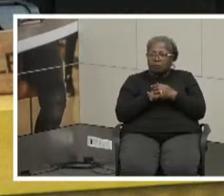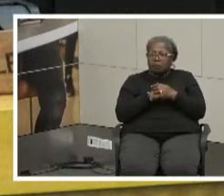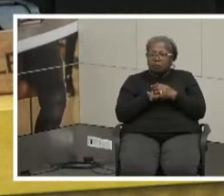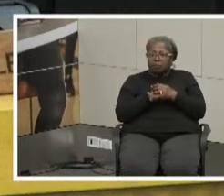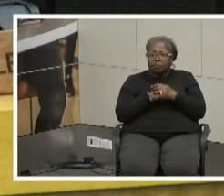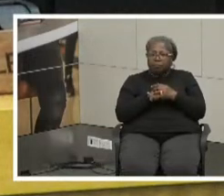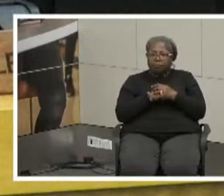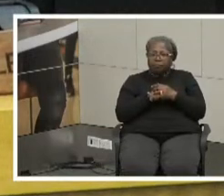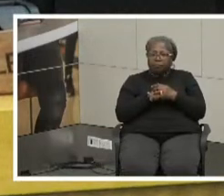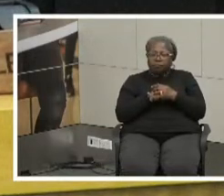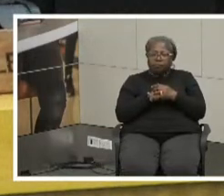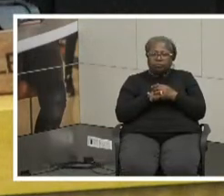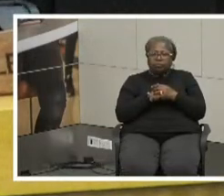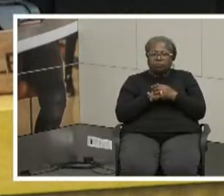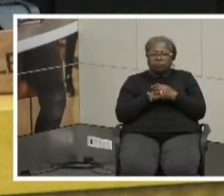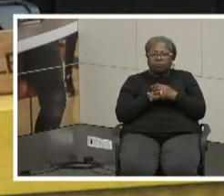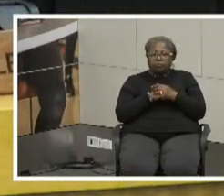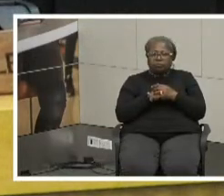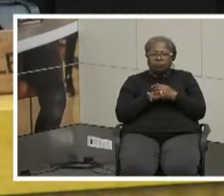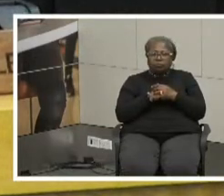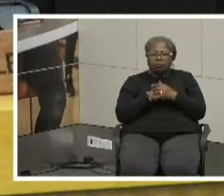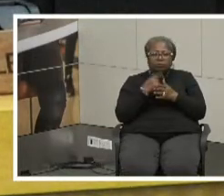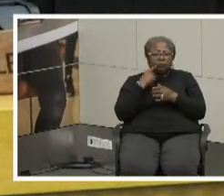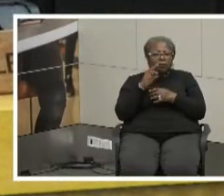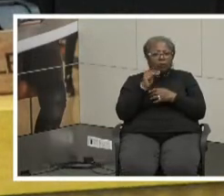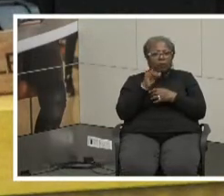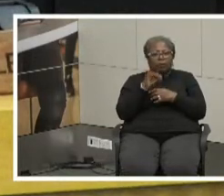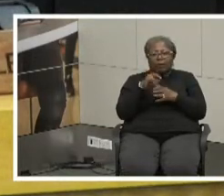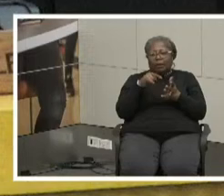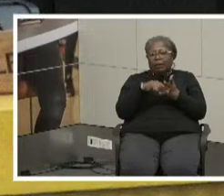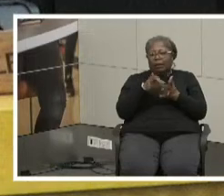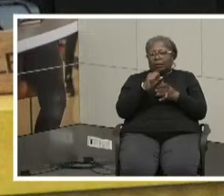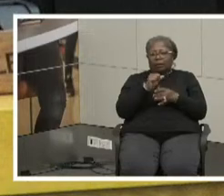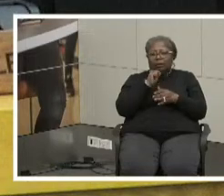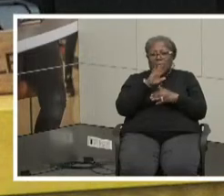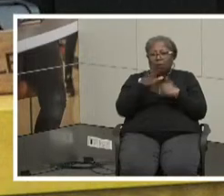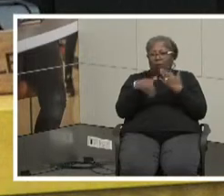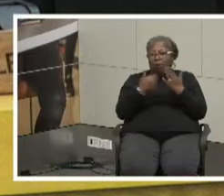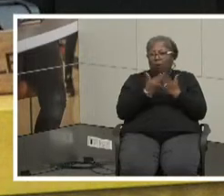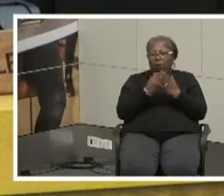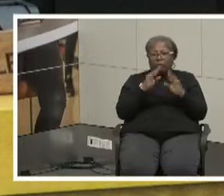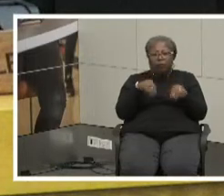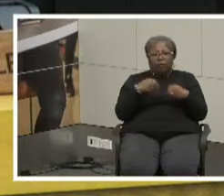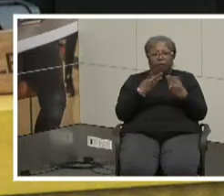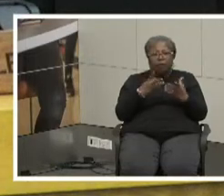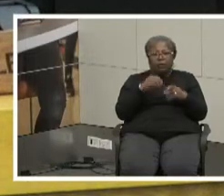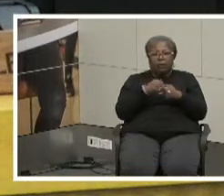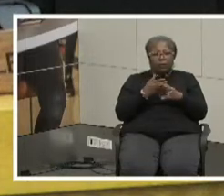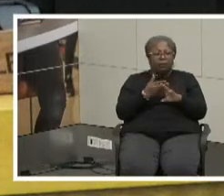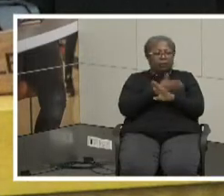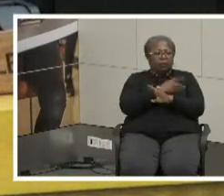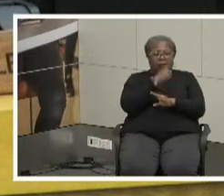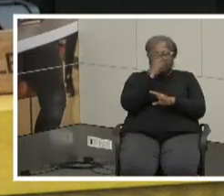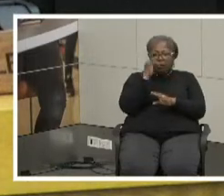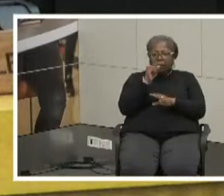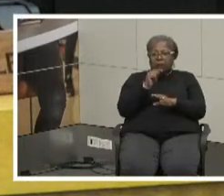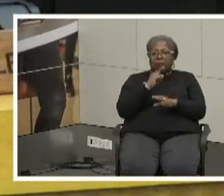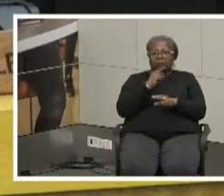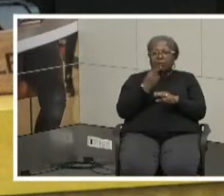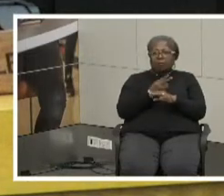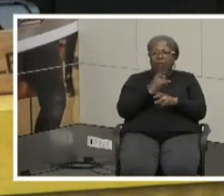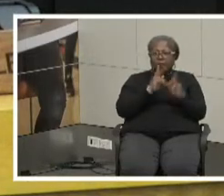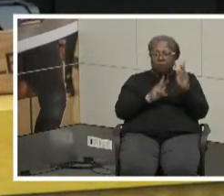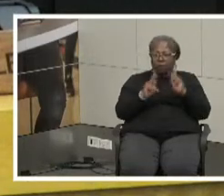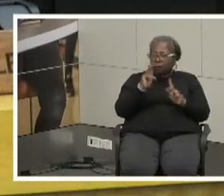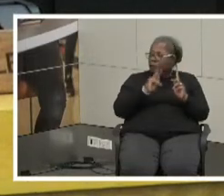um just in full disclosure my concern is that this was not all provided in advance because if it's confusing for people